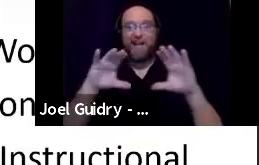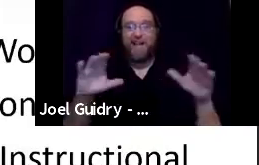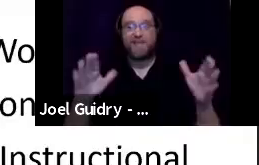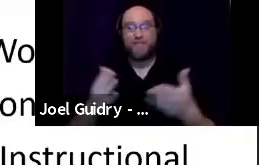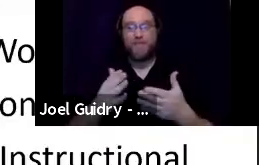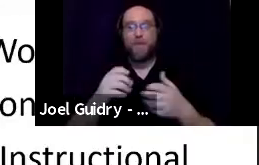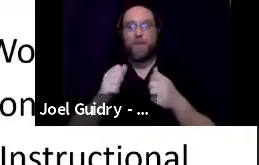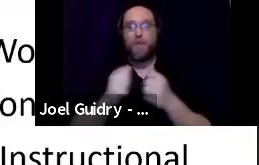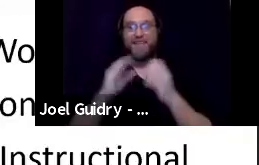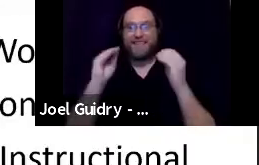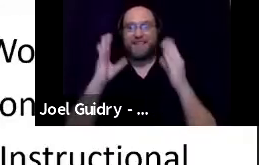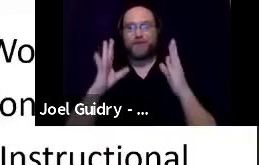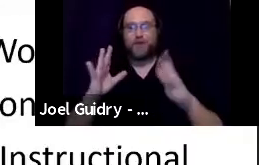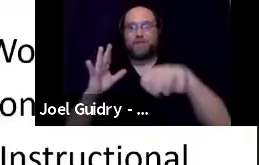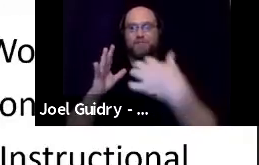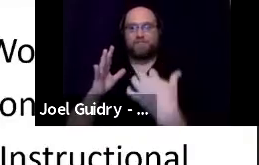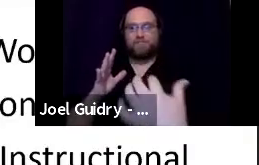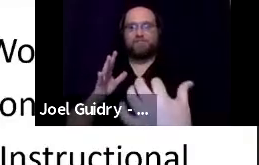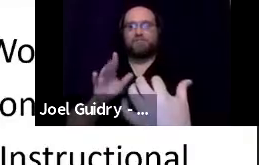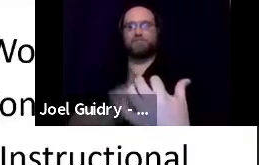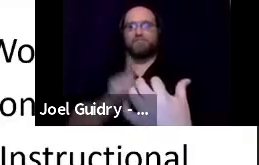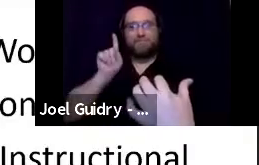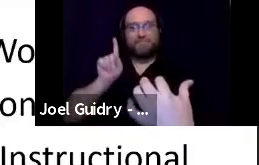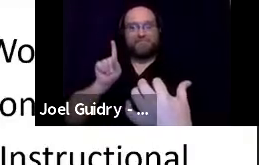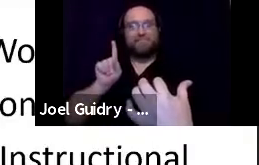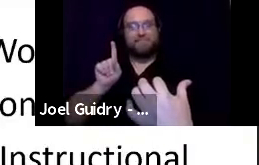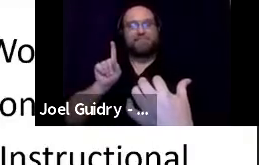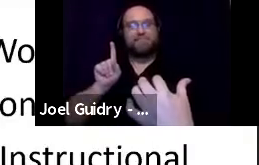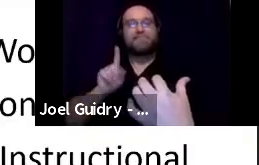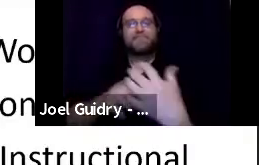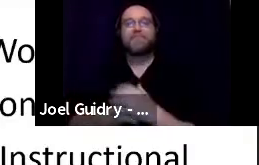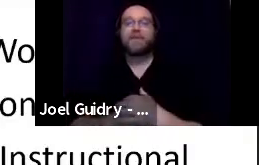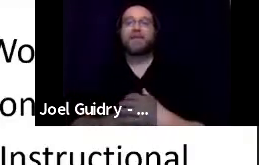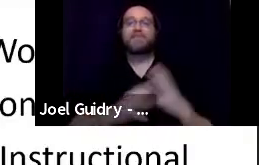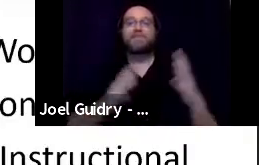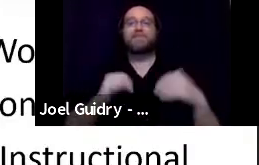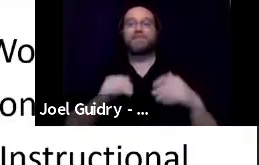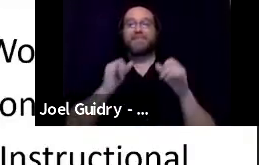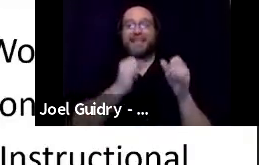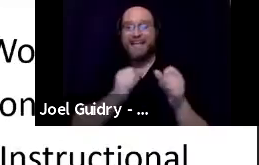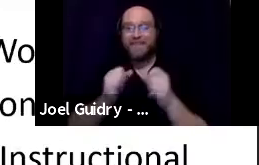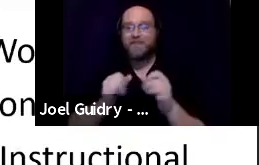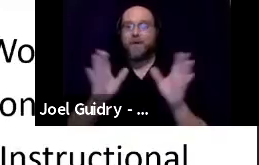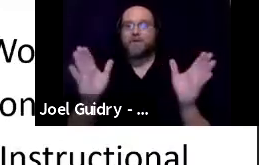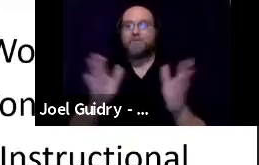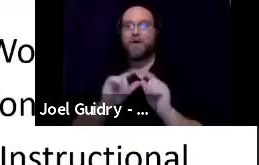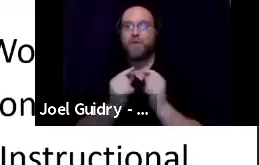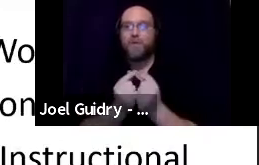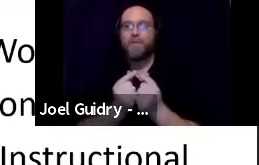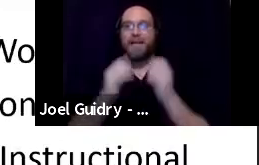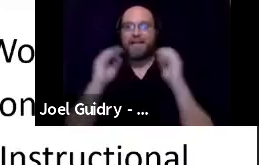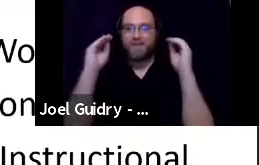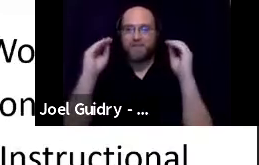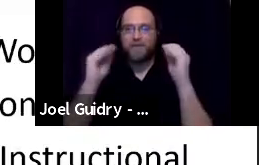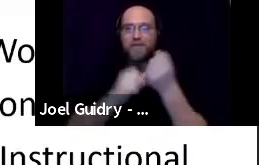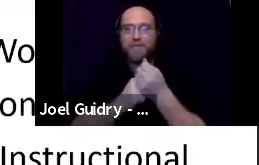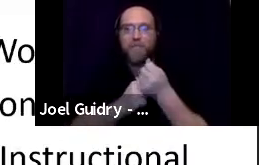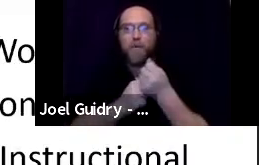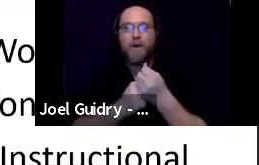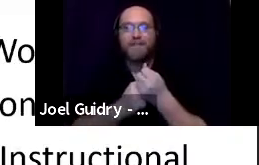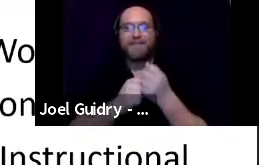front. It covers individual and small group instructional support settings, and our office settings,